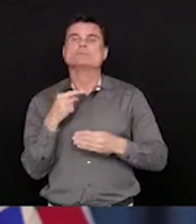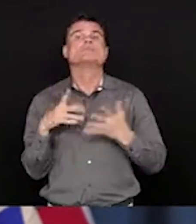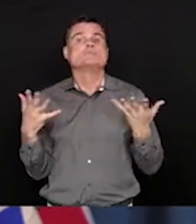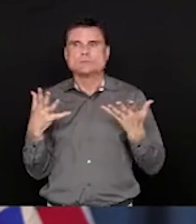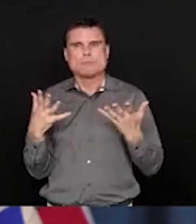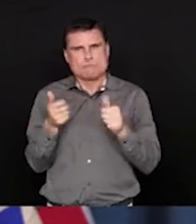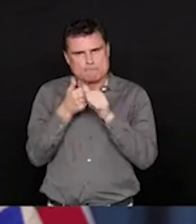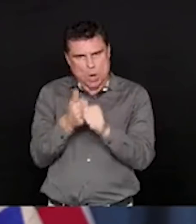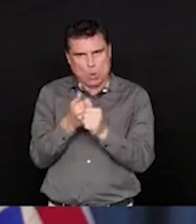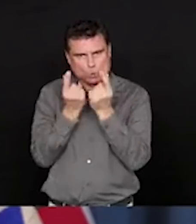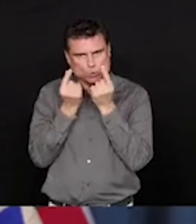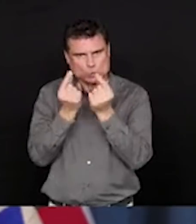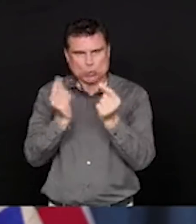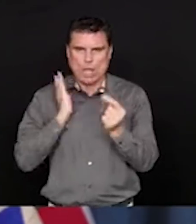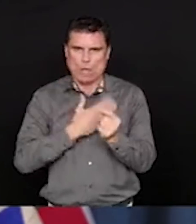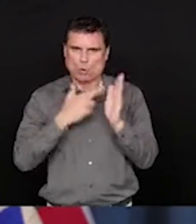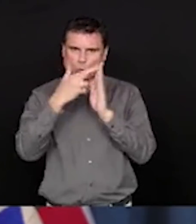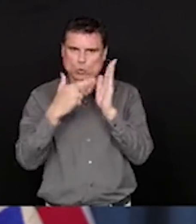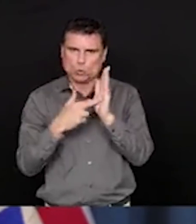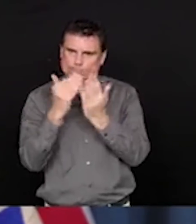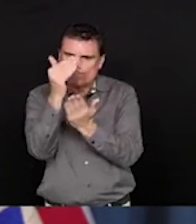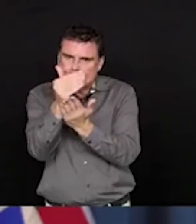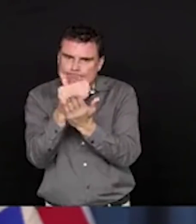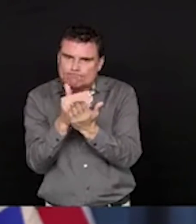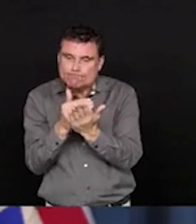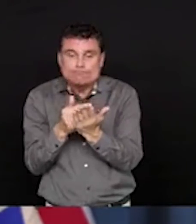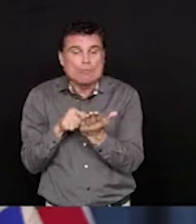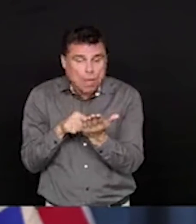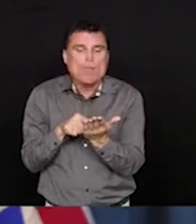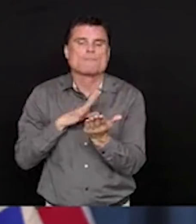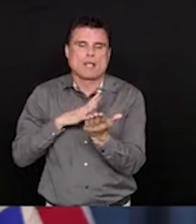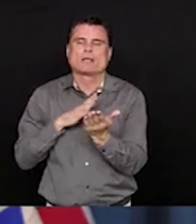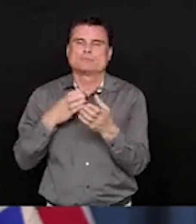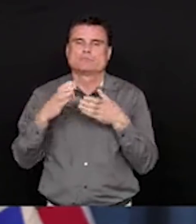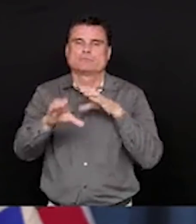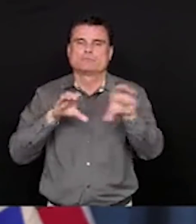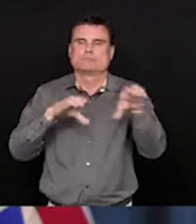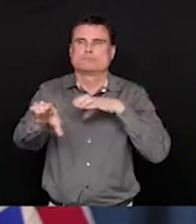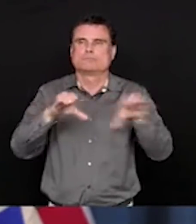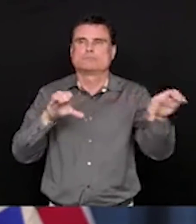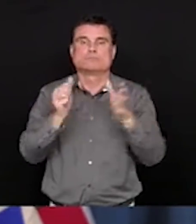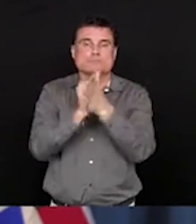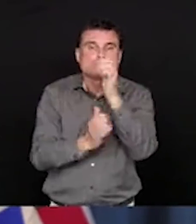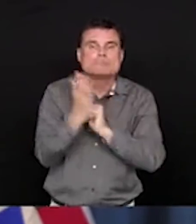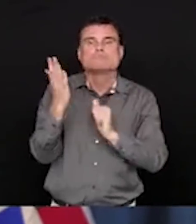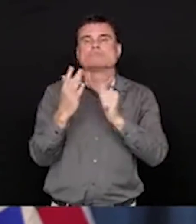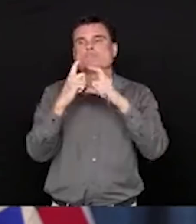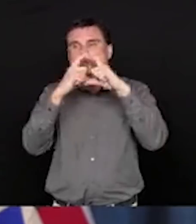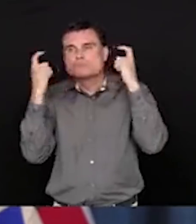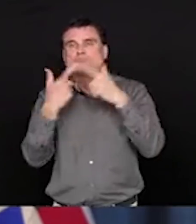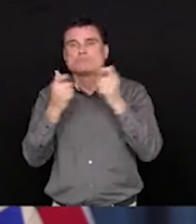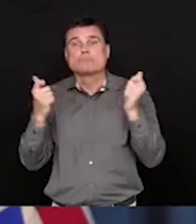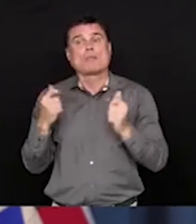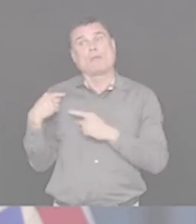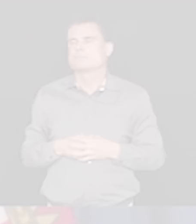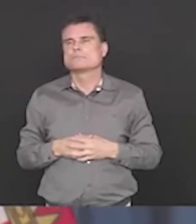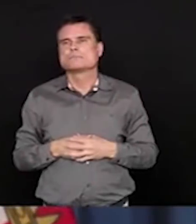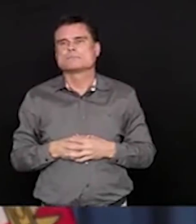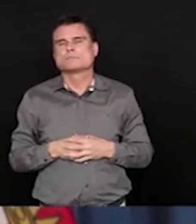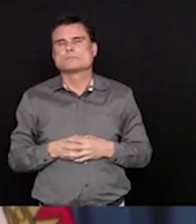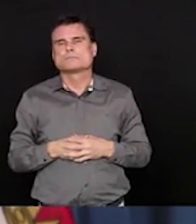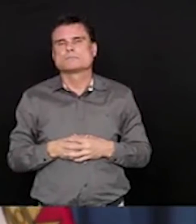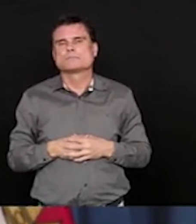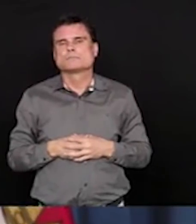are sourcing supplies from many different places around the world, including in partnership with the federal government.